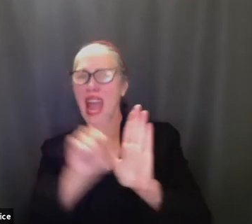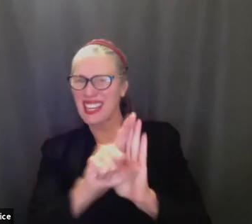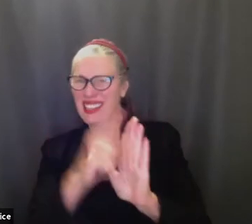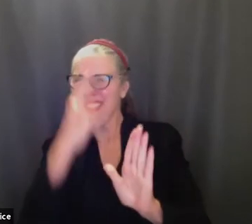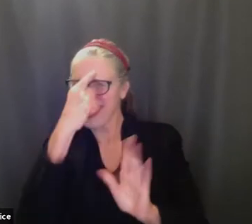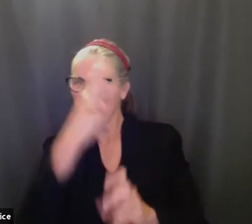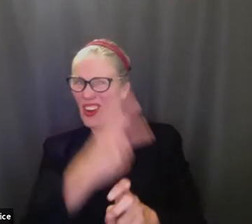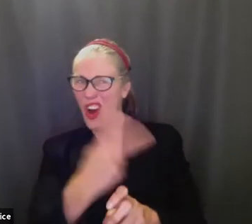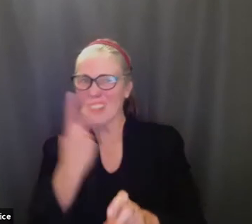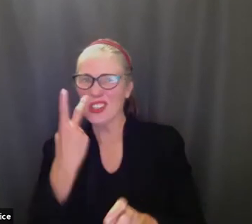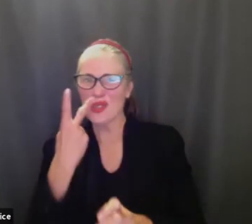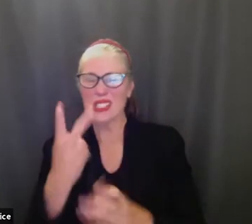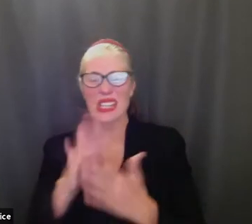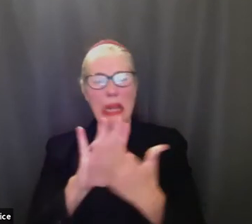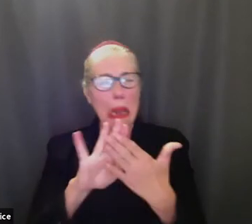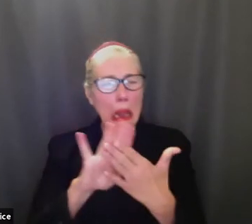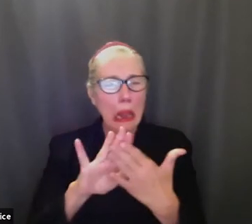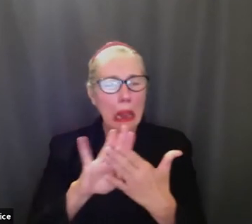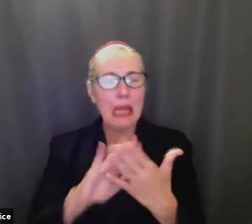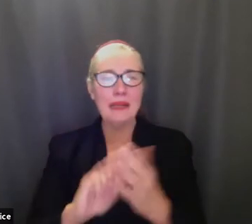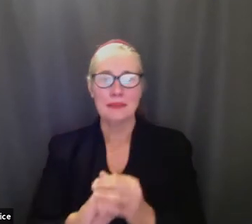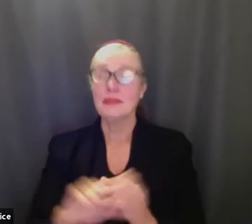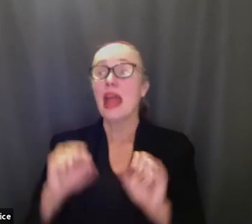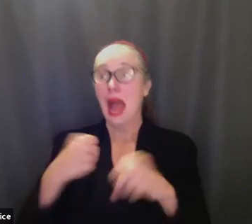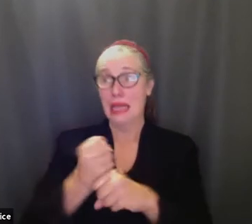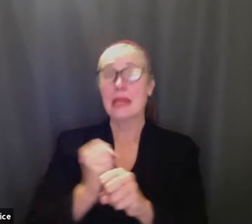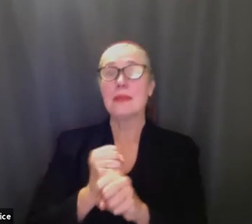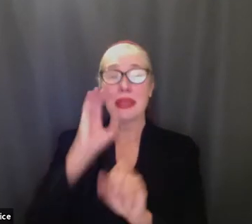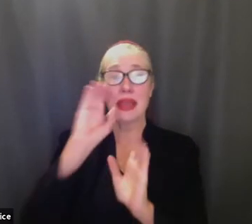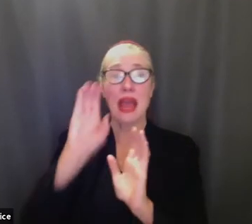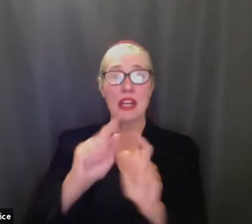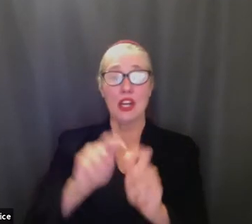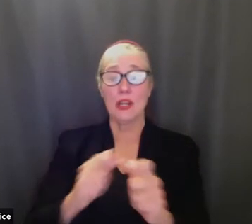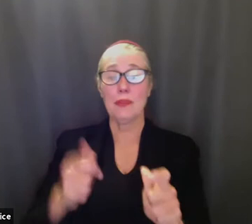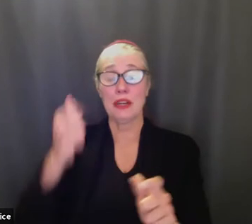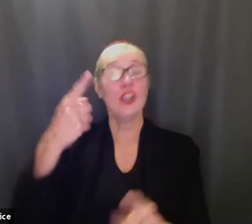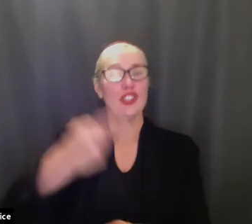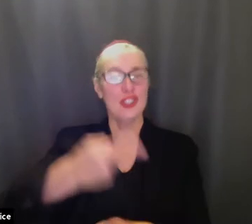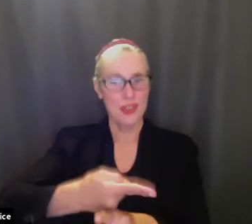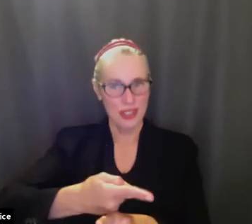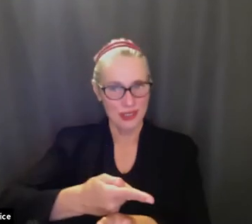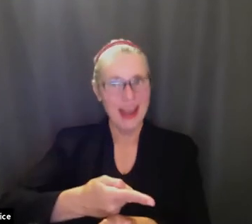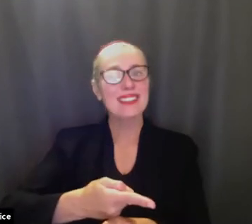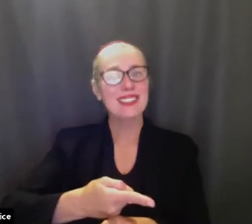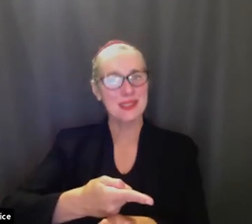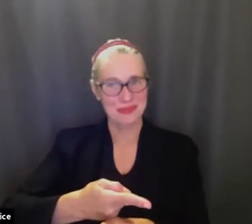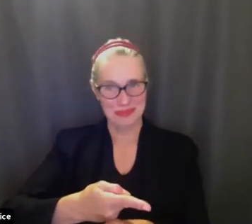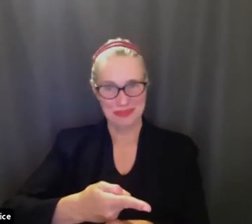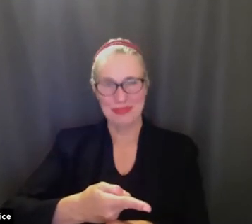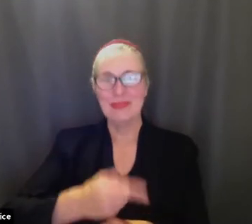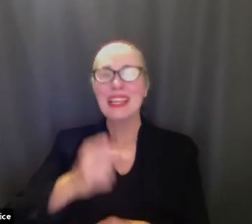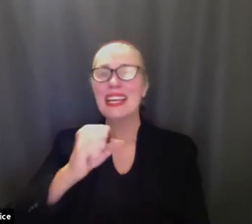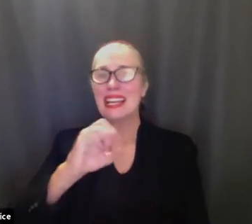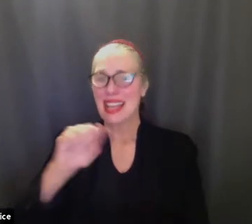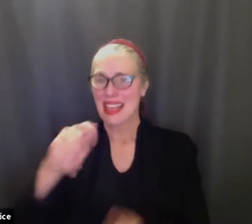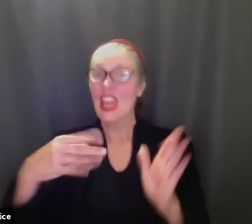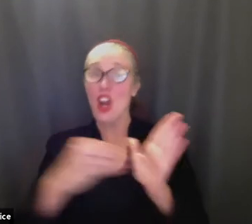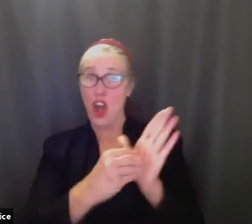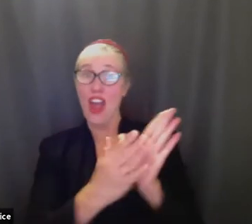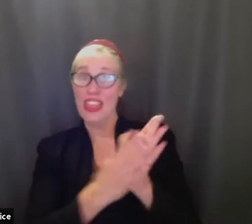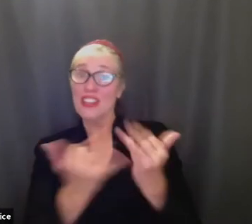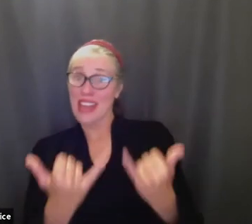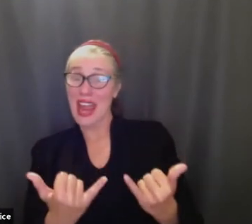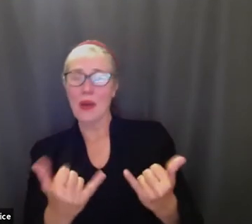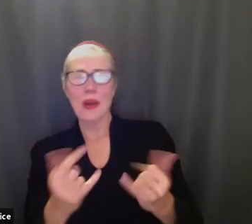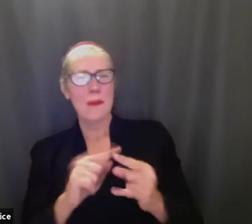see i i can definitely make the icons bigger you are correct um they are denoted on there right now they are